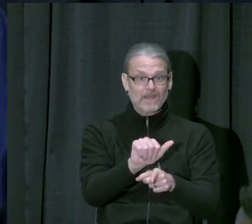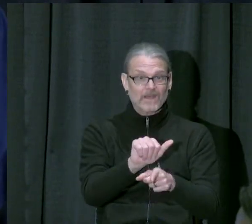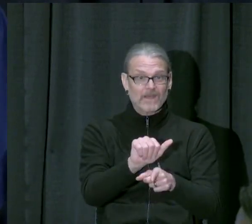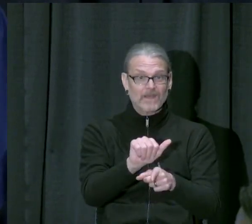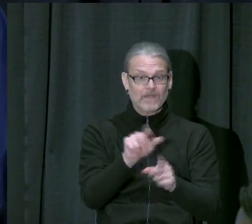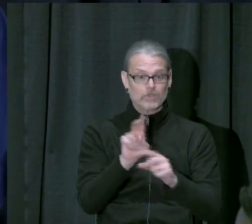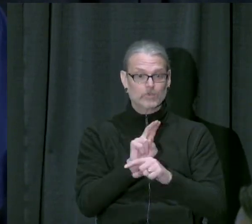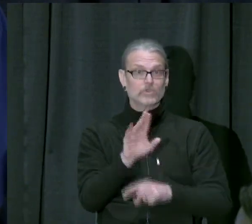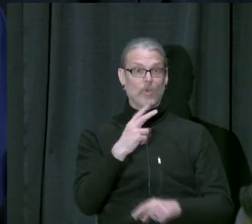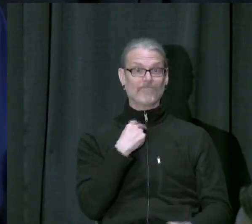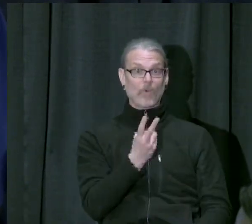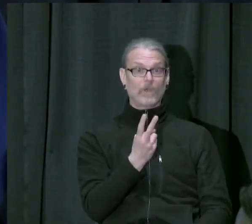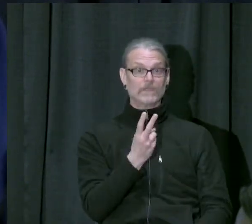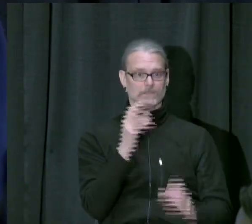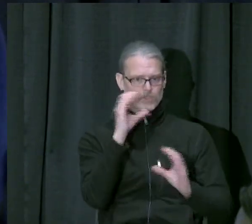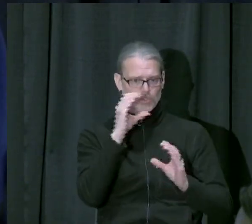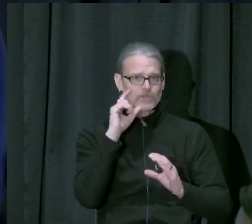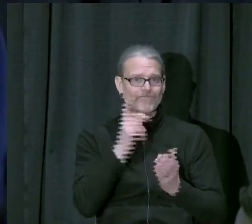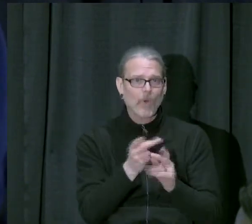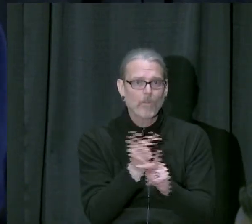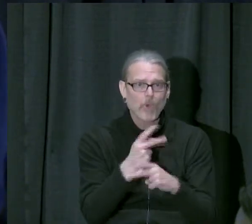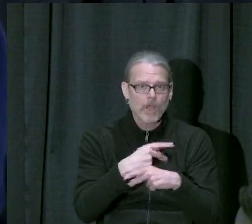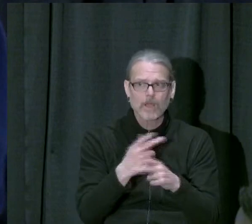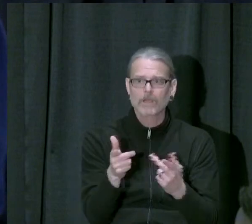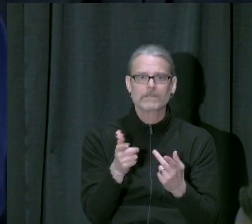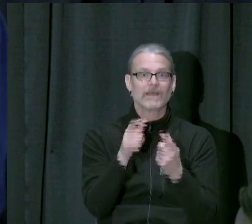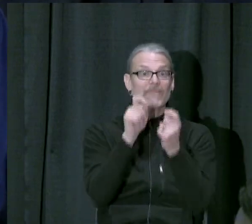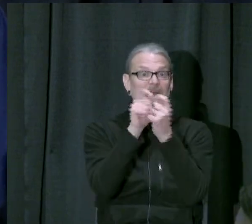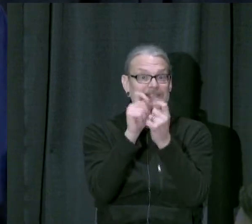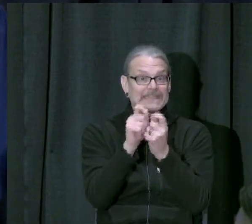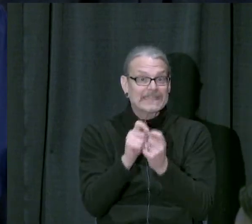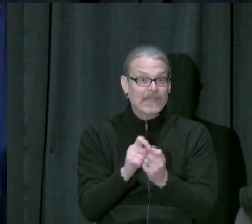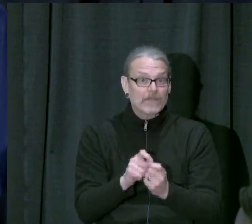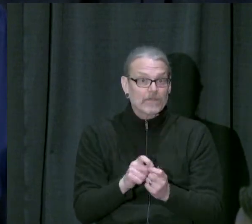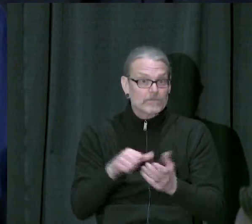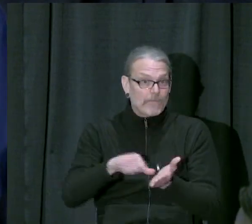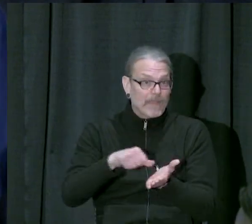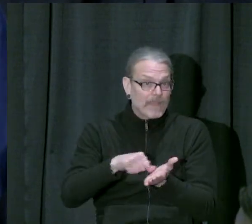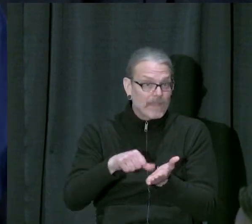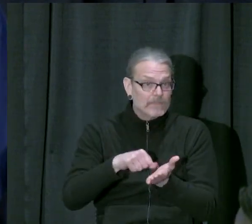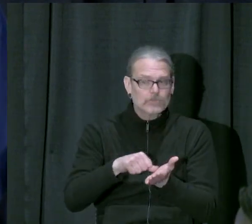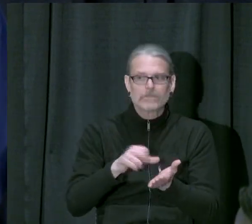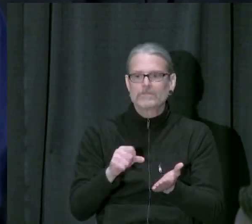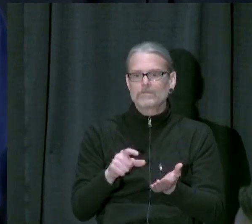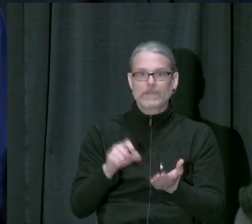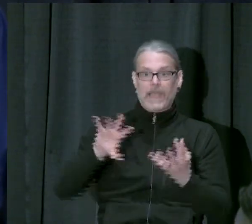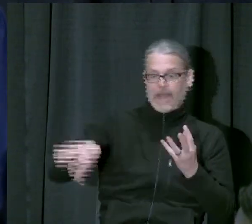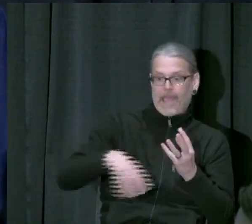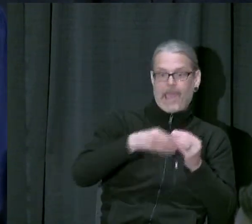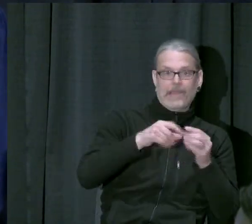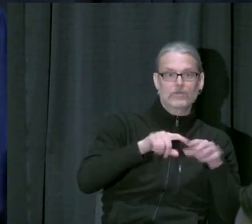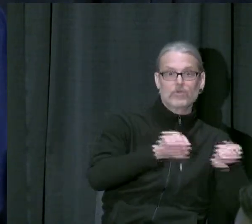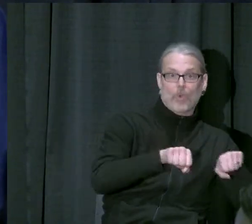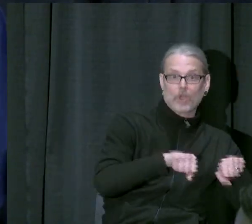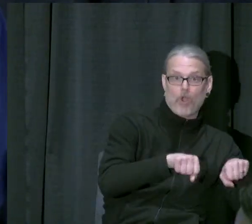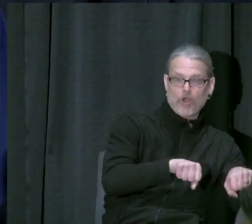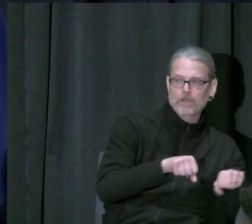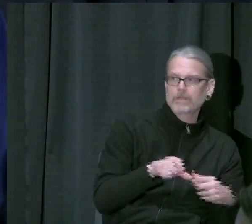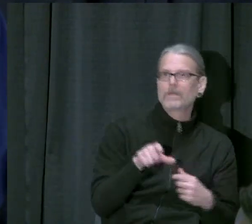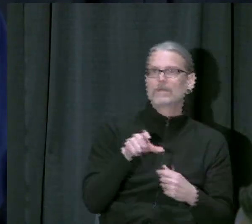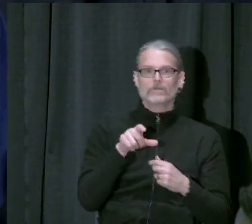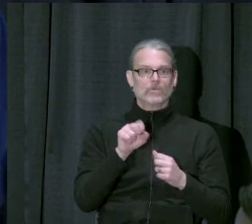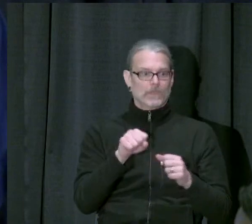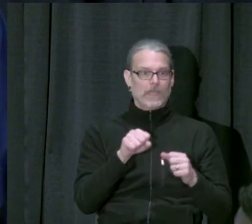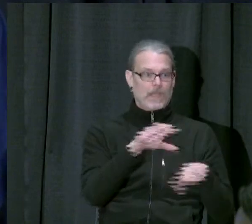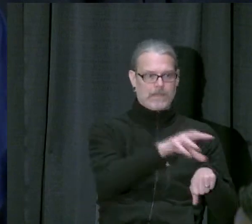searching for products, asking for the product details page. You can add things to your cart. You can take things